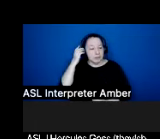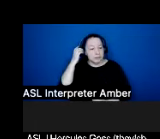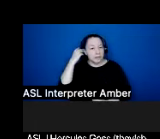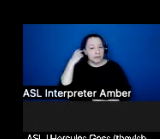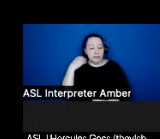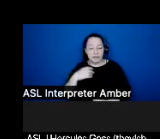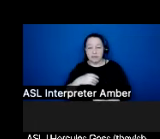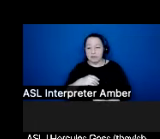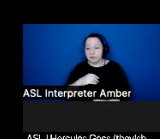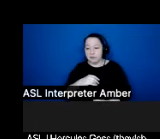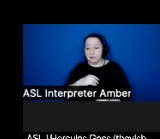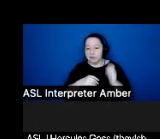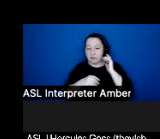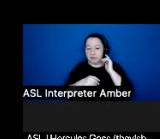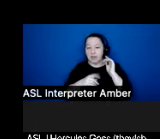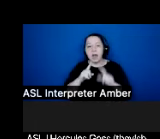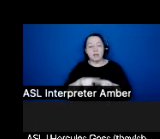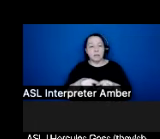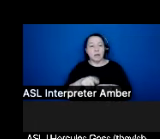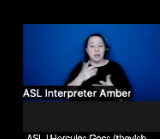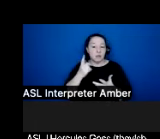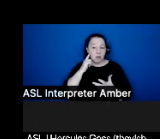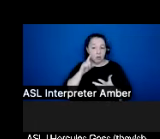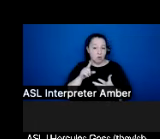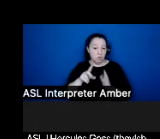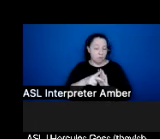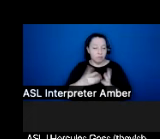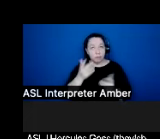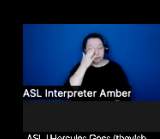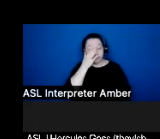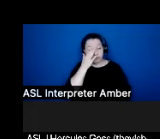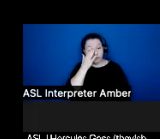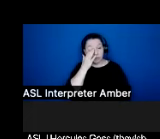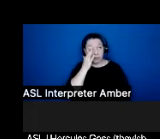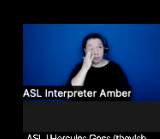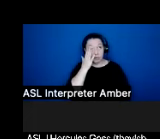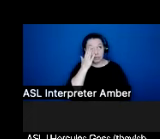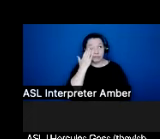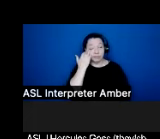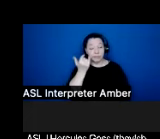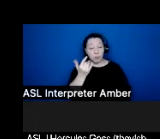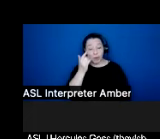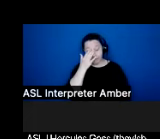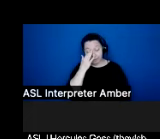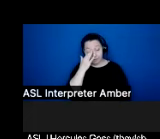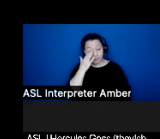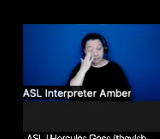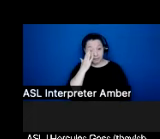okay, so depending on your policies for your agency, some